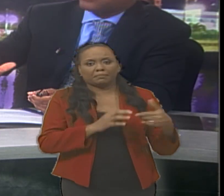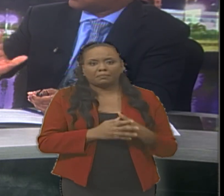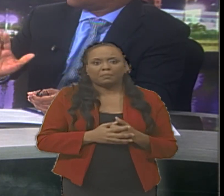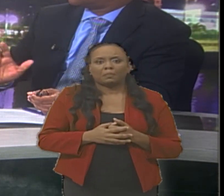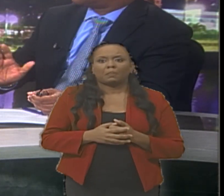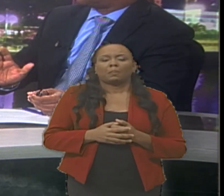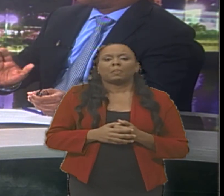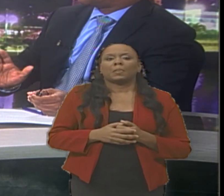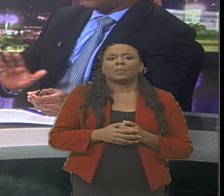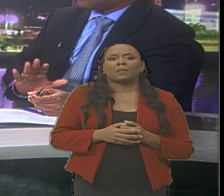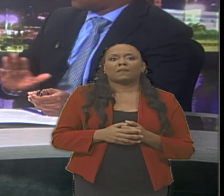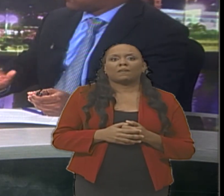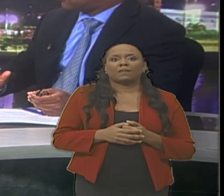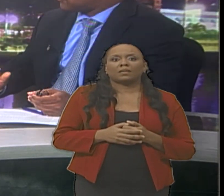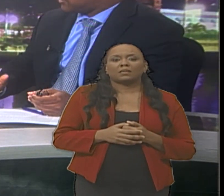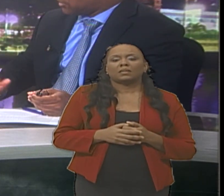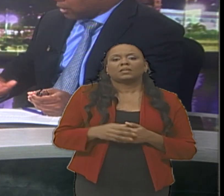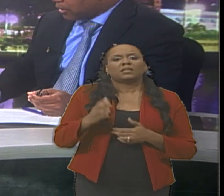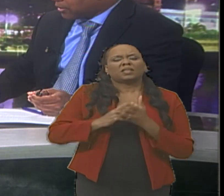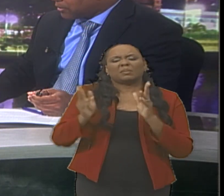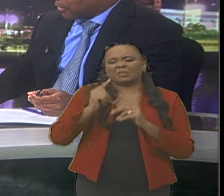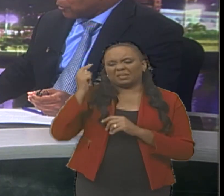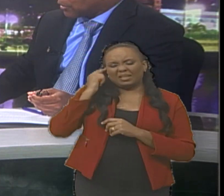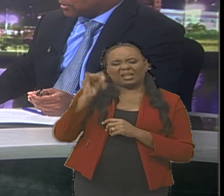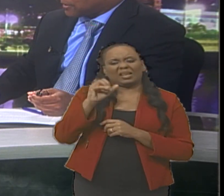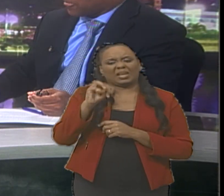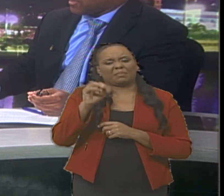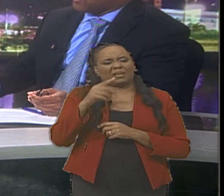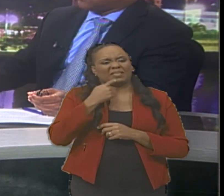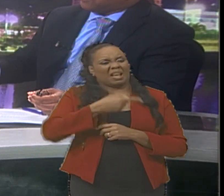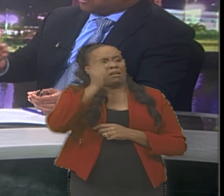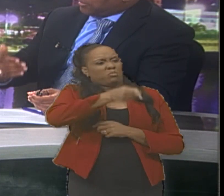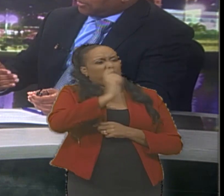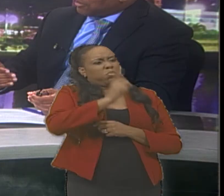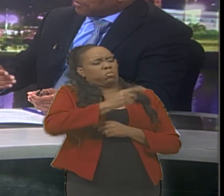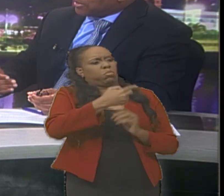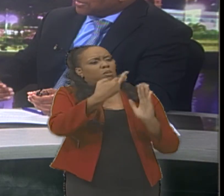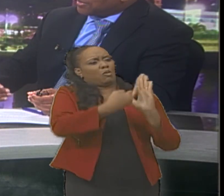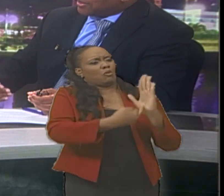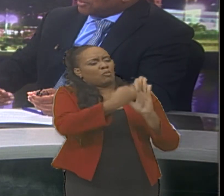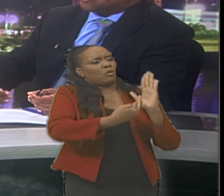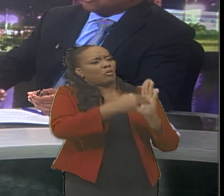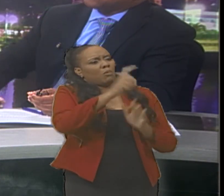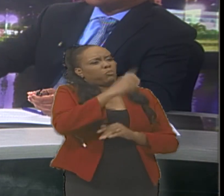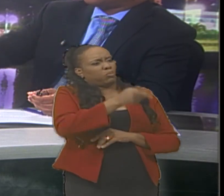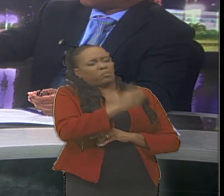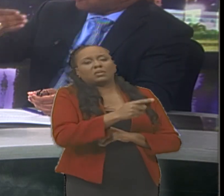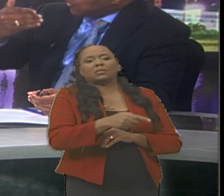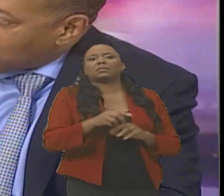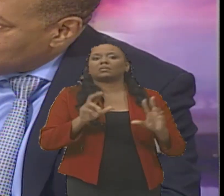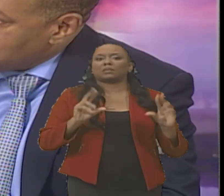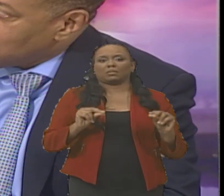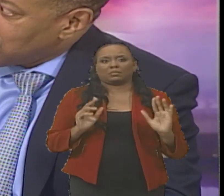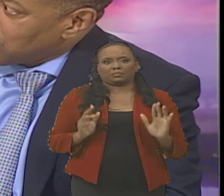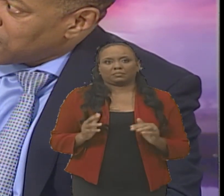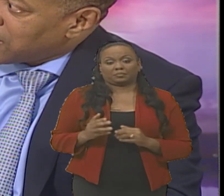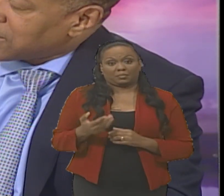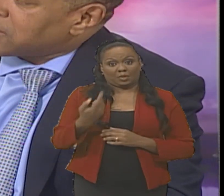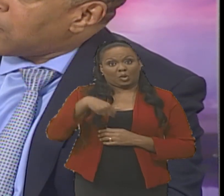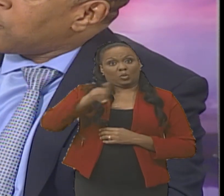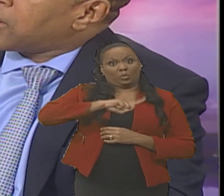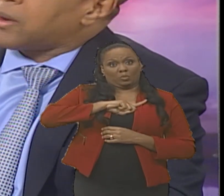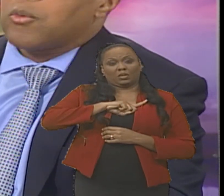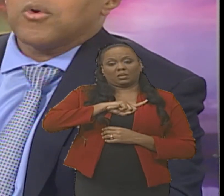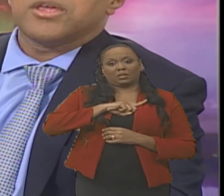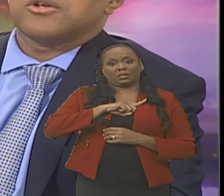these are conditions that you must meet, is not the truth. It's not how it works. Okay. You got me? So you take it's